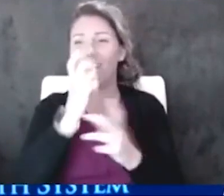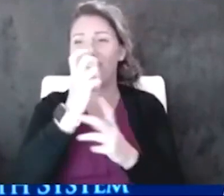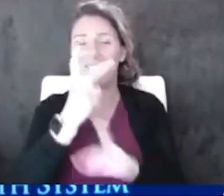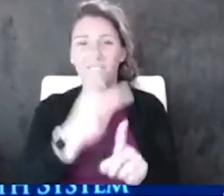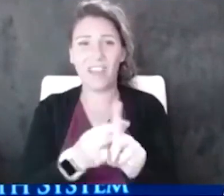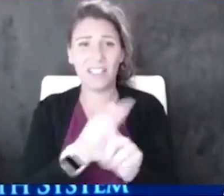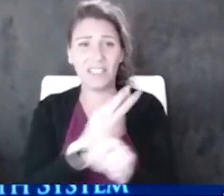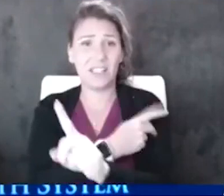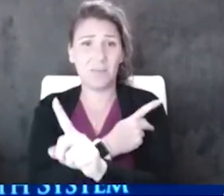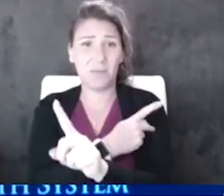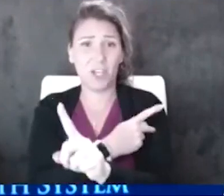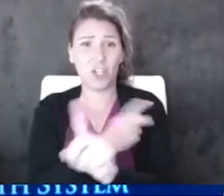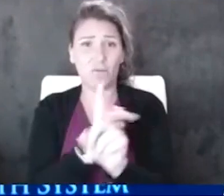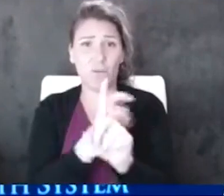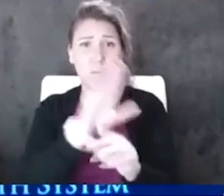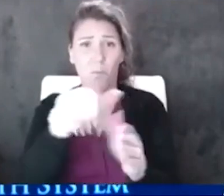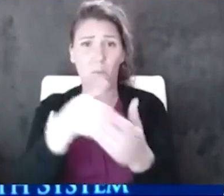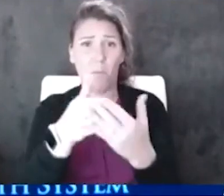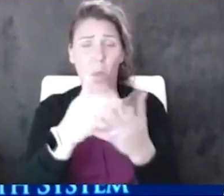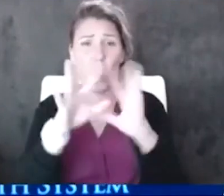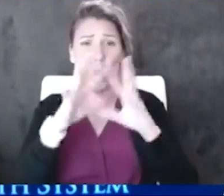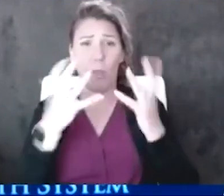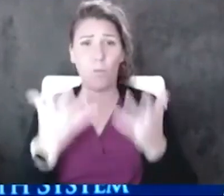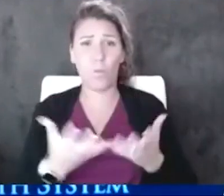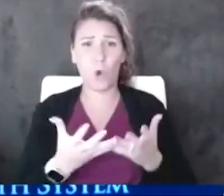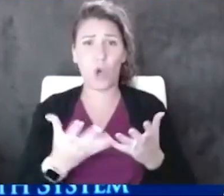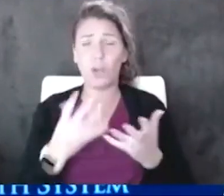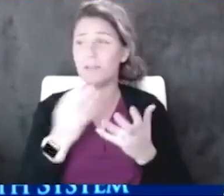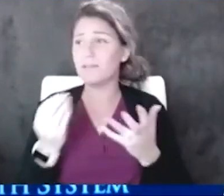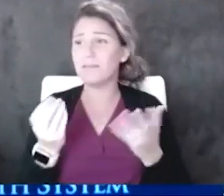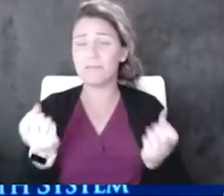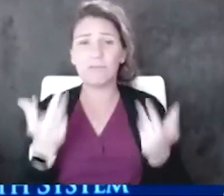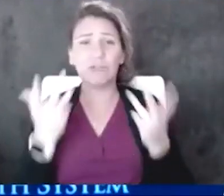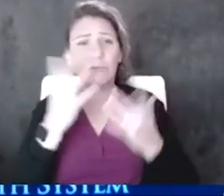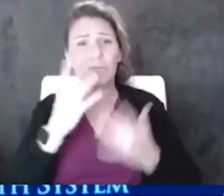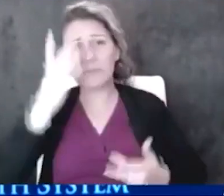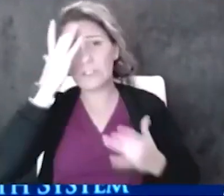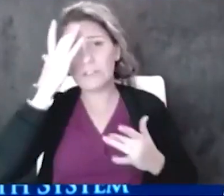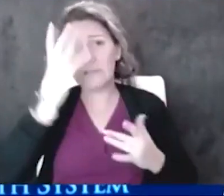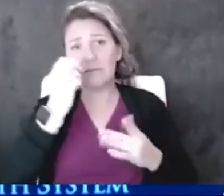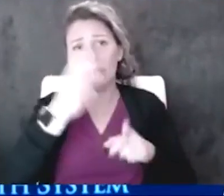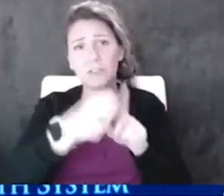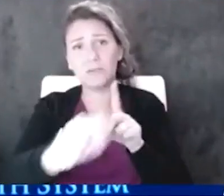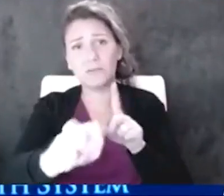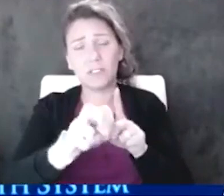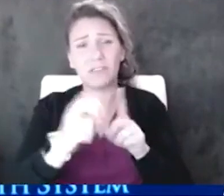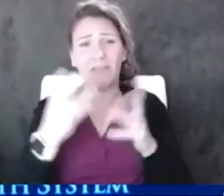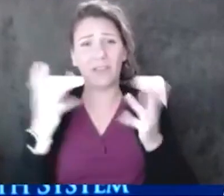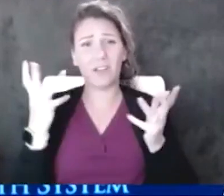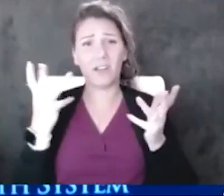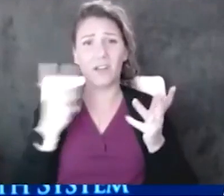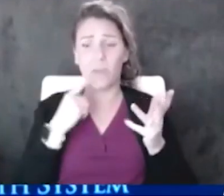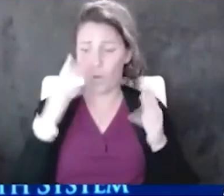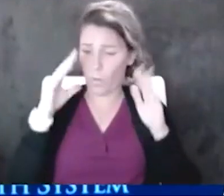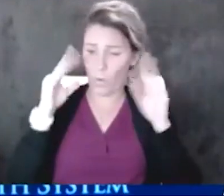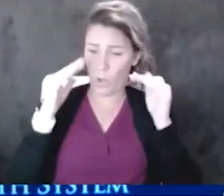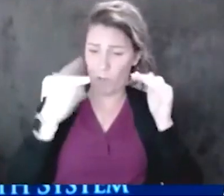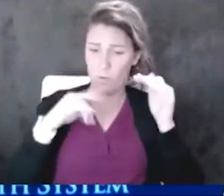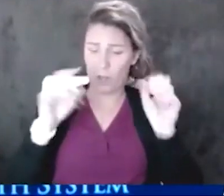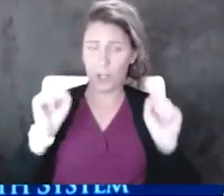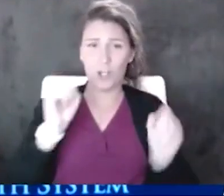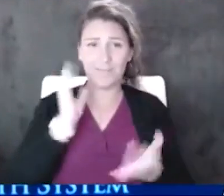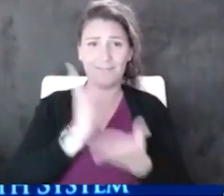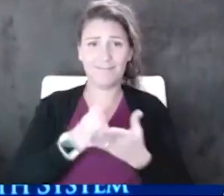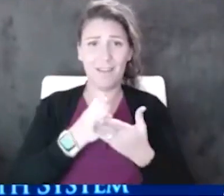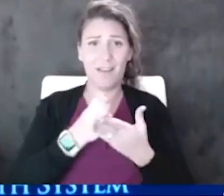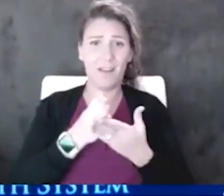across the globe, and there is so much of a disease transmission already, that the hope that we're going to be able to end the pandemic is diminished. I